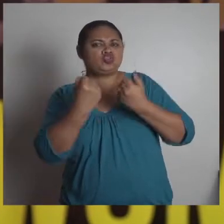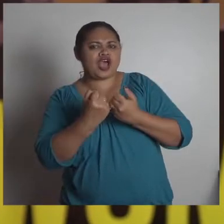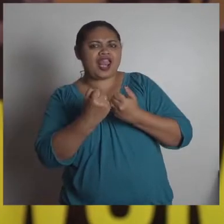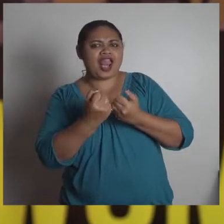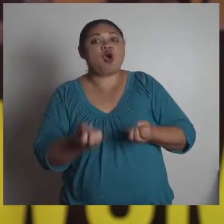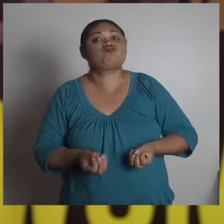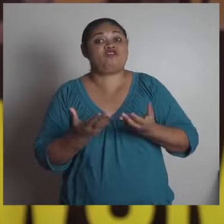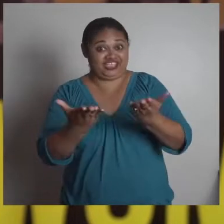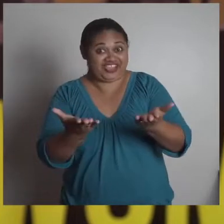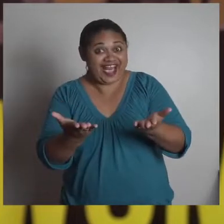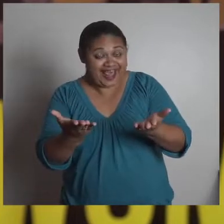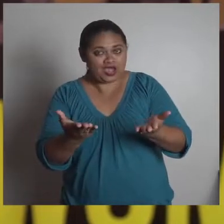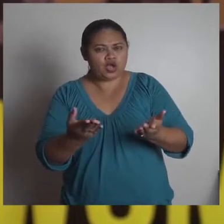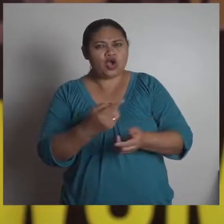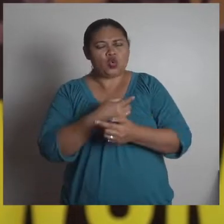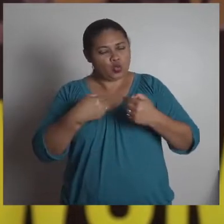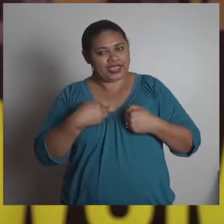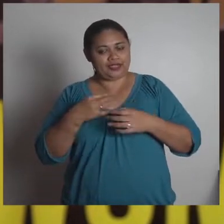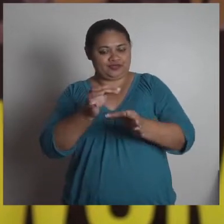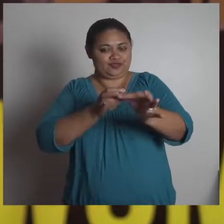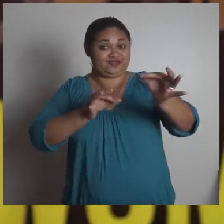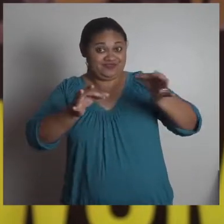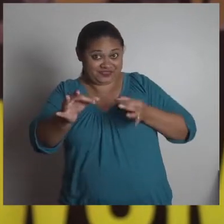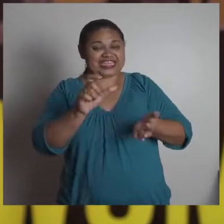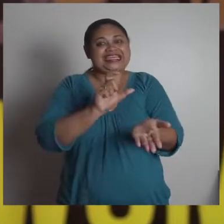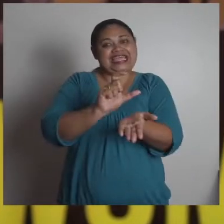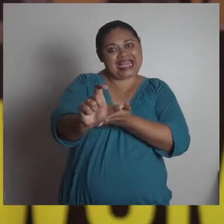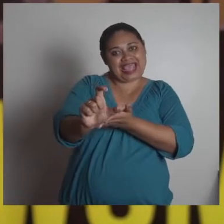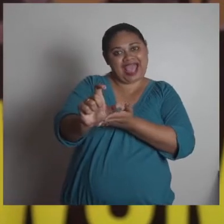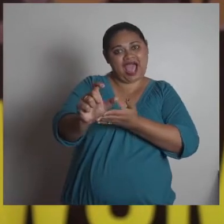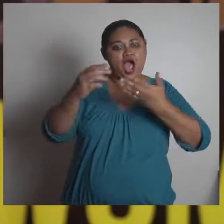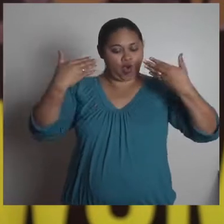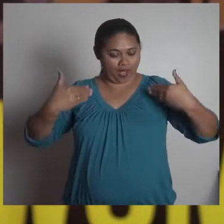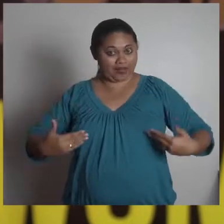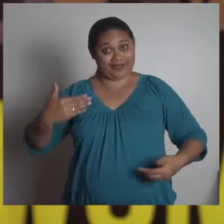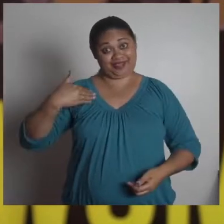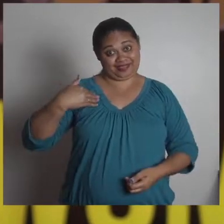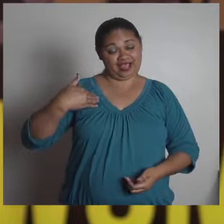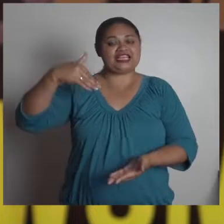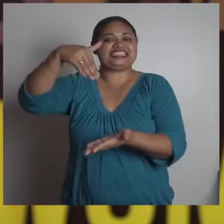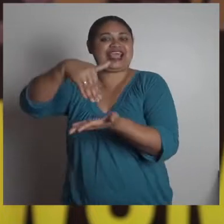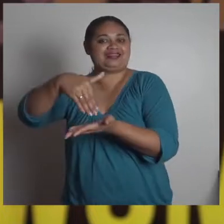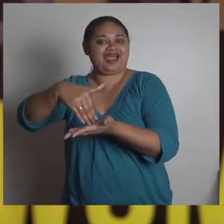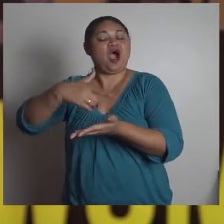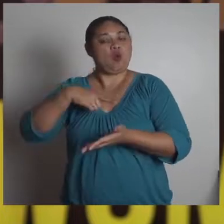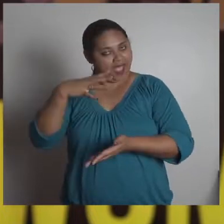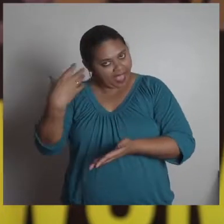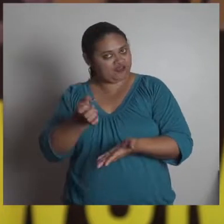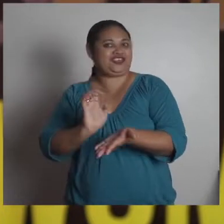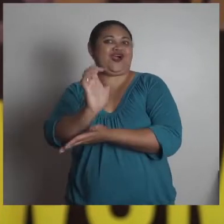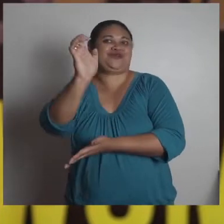call social provisioning. The idea that we need to be placing care and well-being in